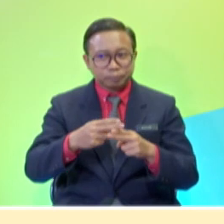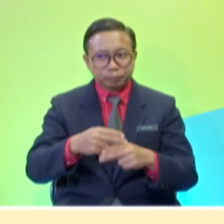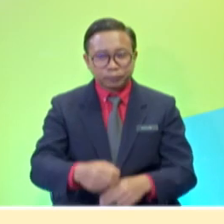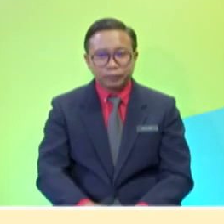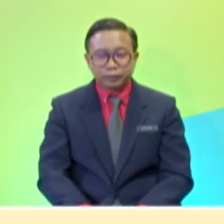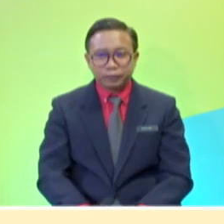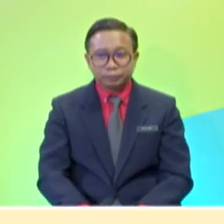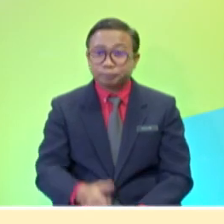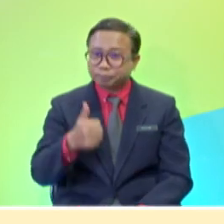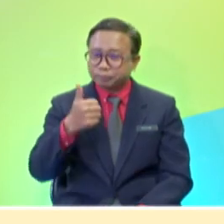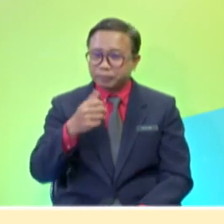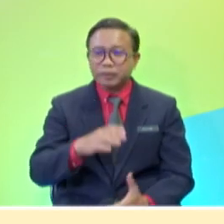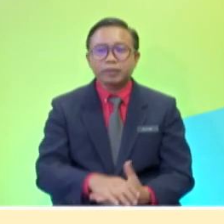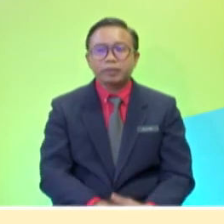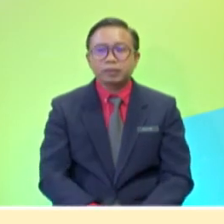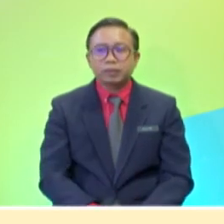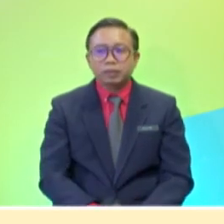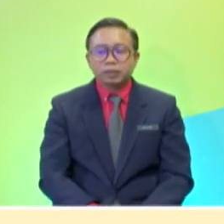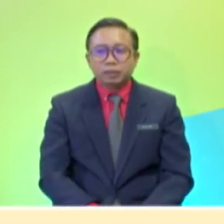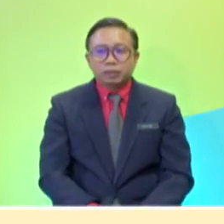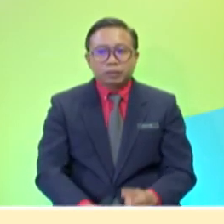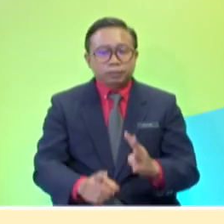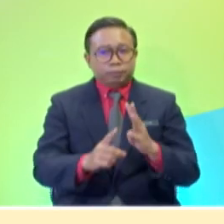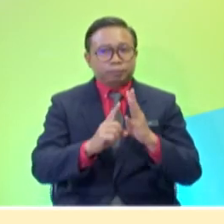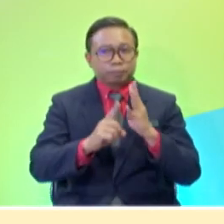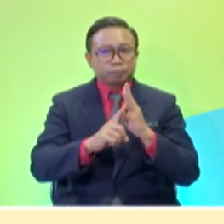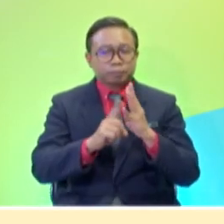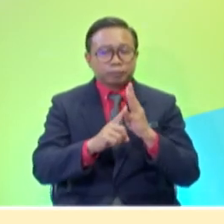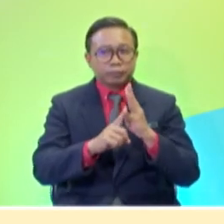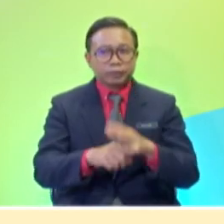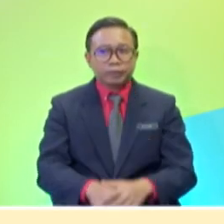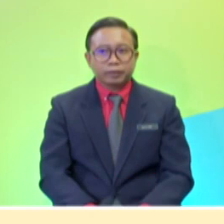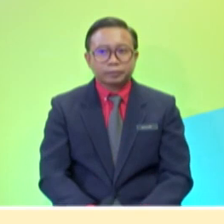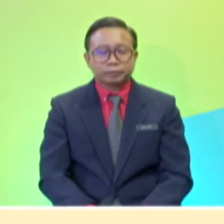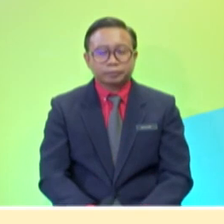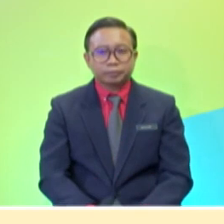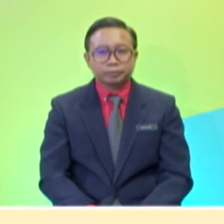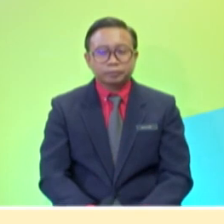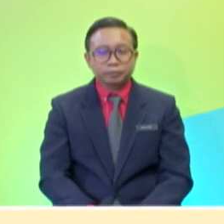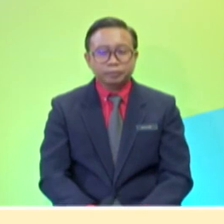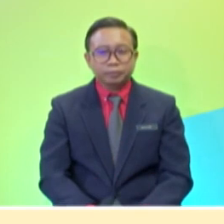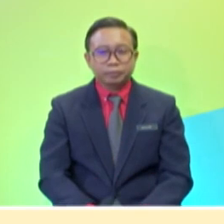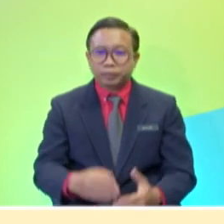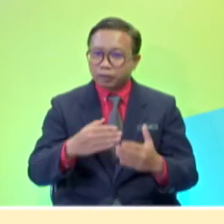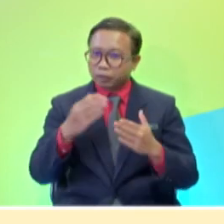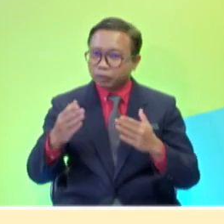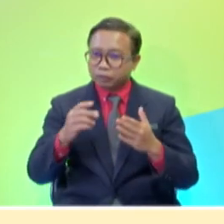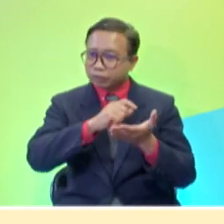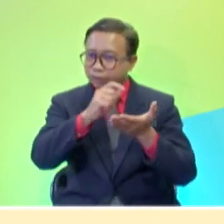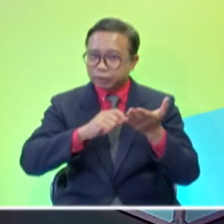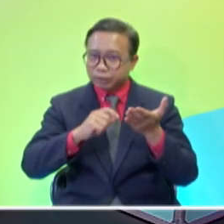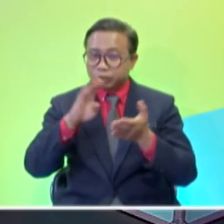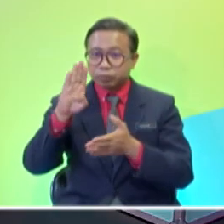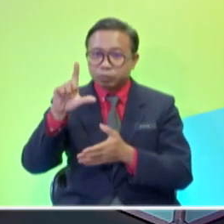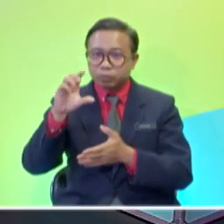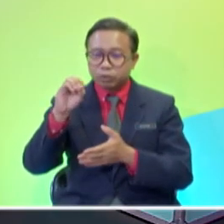there yes, you she go. does. Okay. And of course, we have Wilfreda with us today for our lesson on writing a blog post.